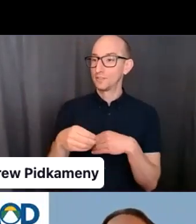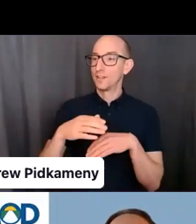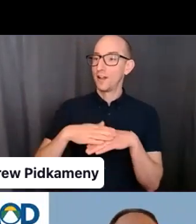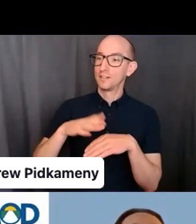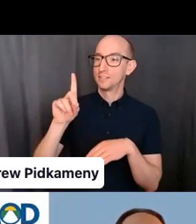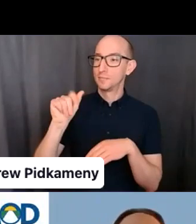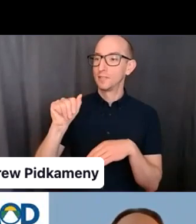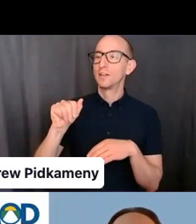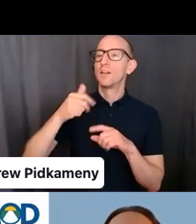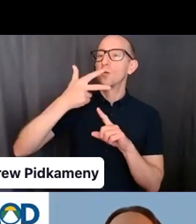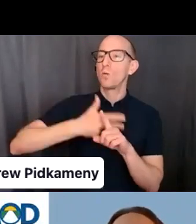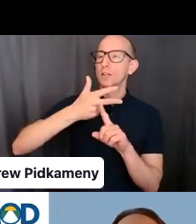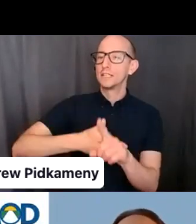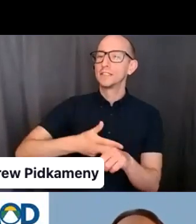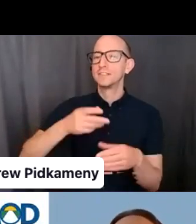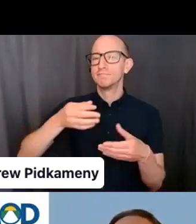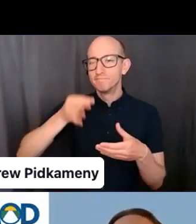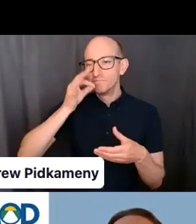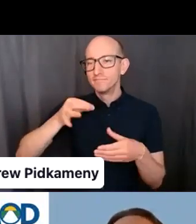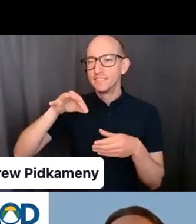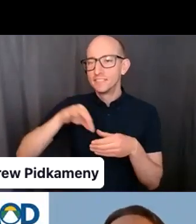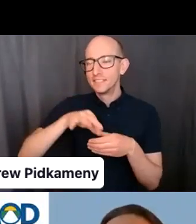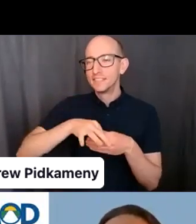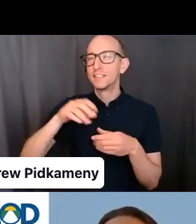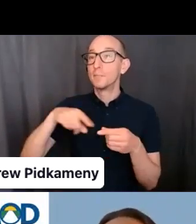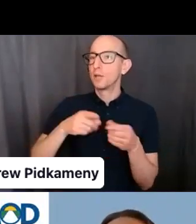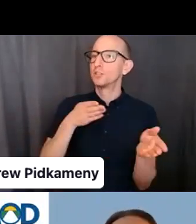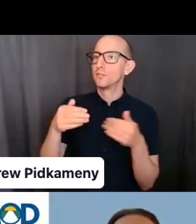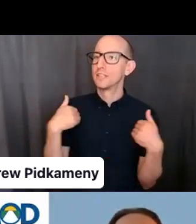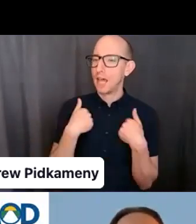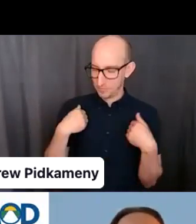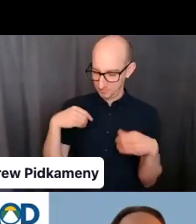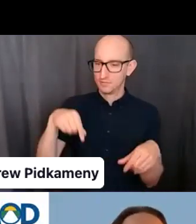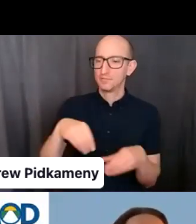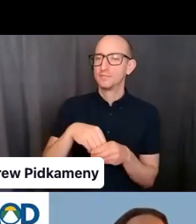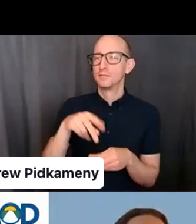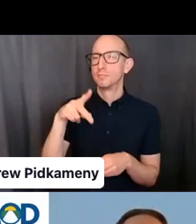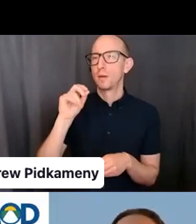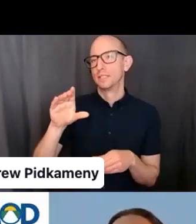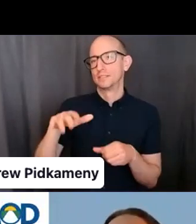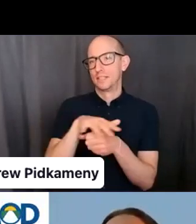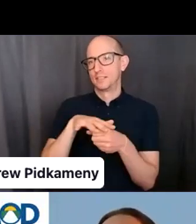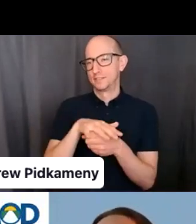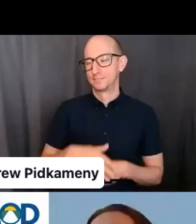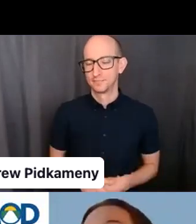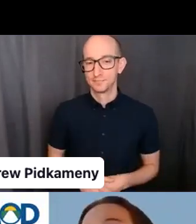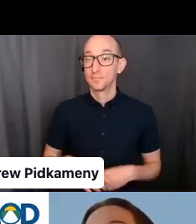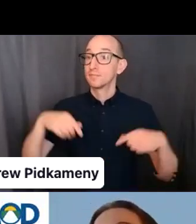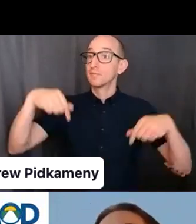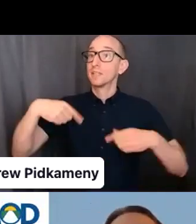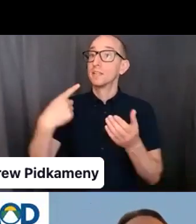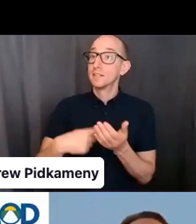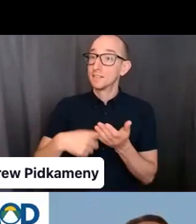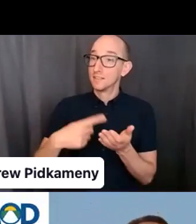quarterly tea on service animals in public settings. This discussion is